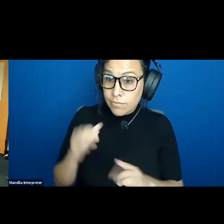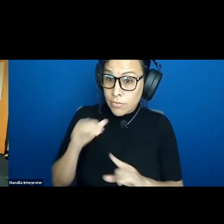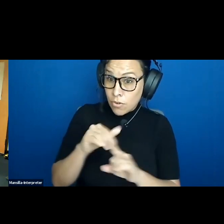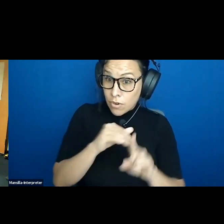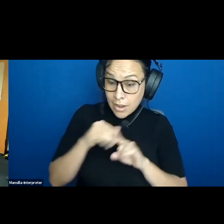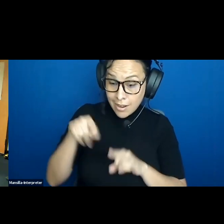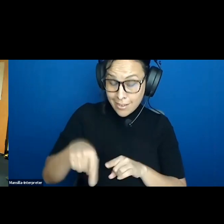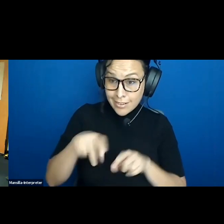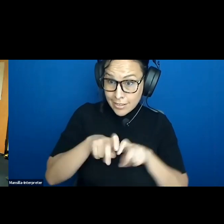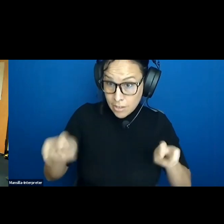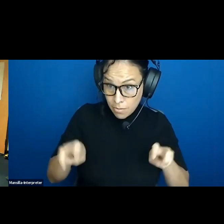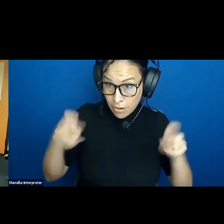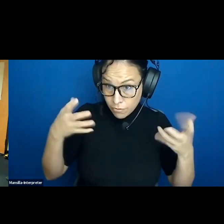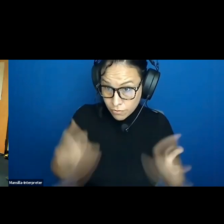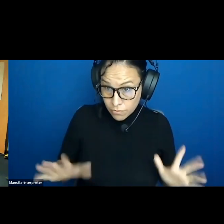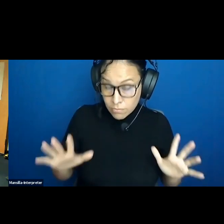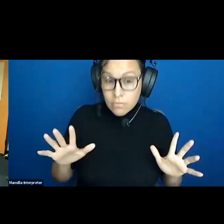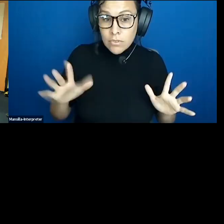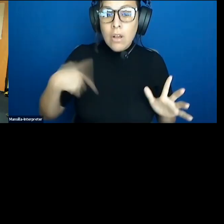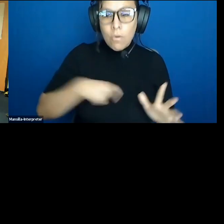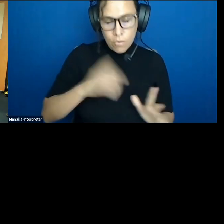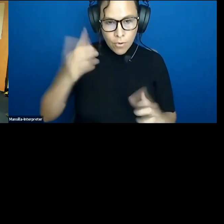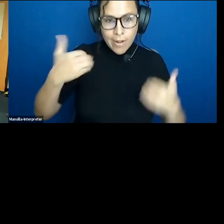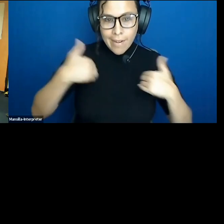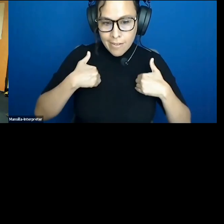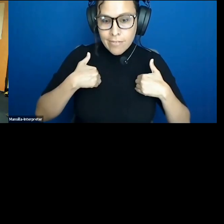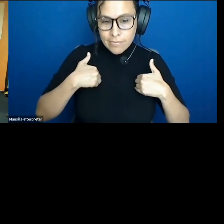this panel that I'm about to present, we will have